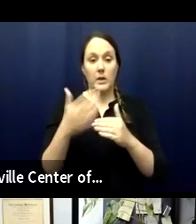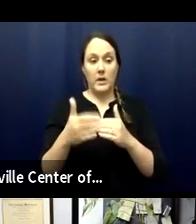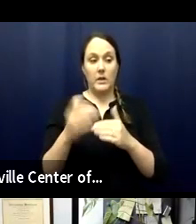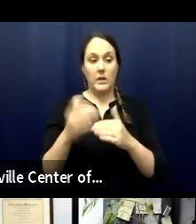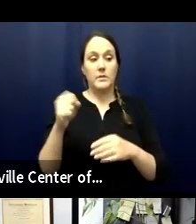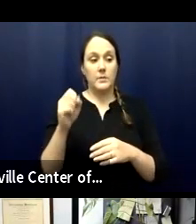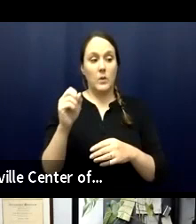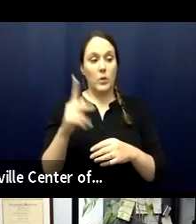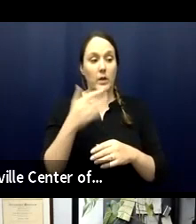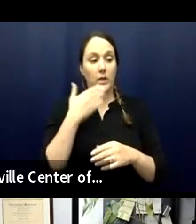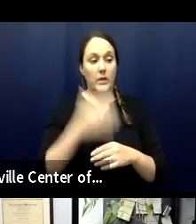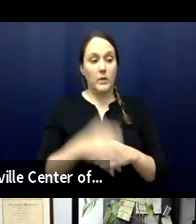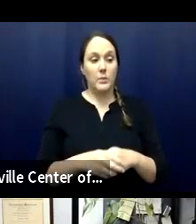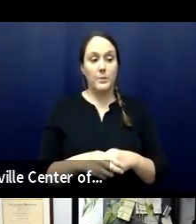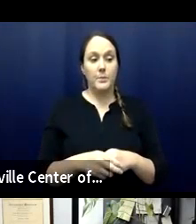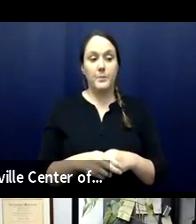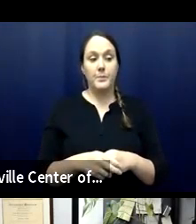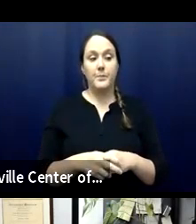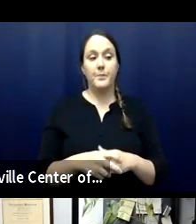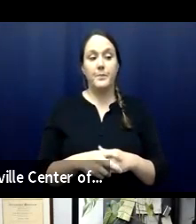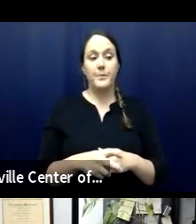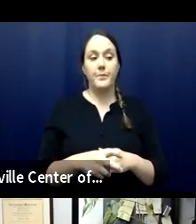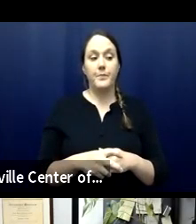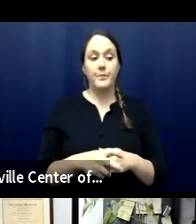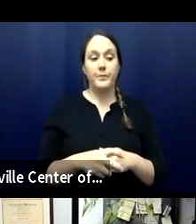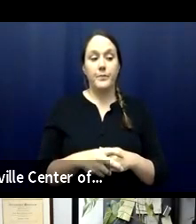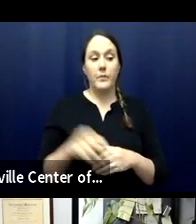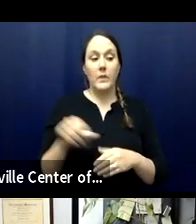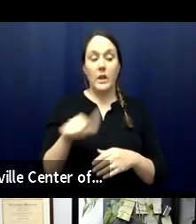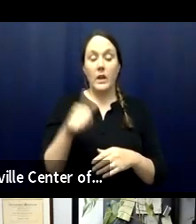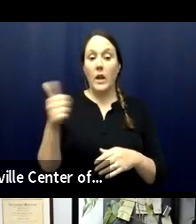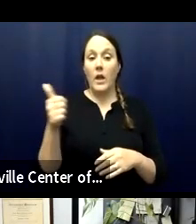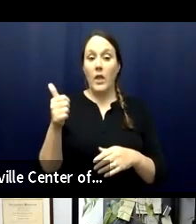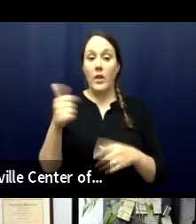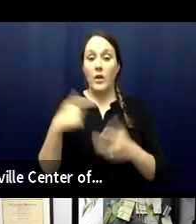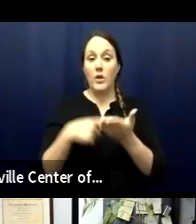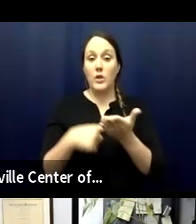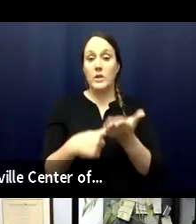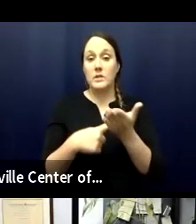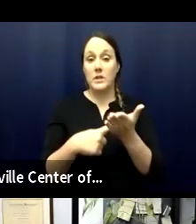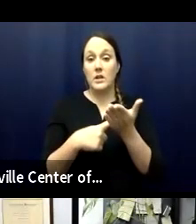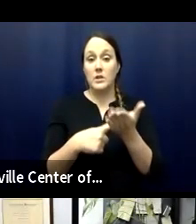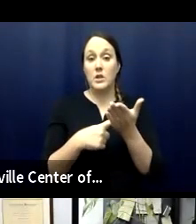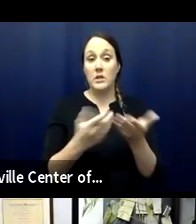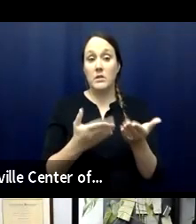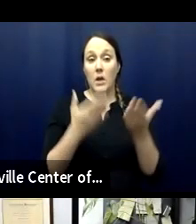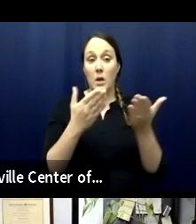thank you. Yep. So any other discussion on the motion to withdraw